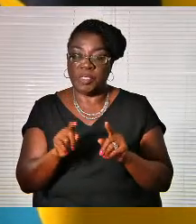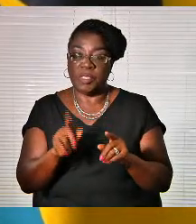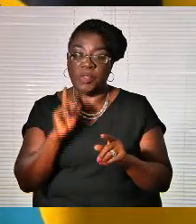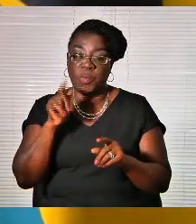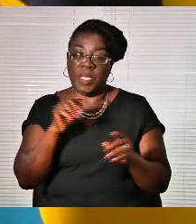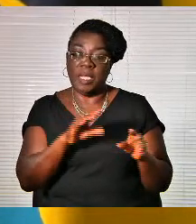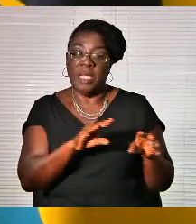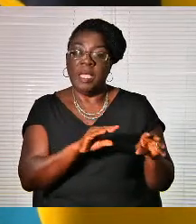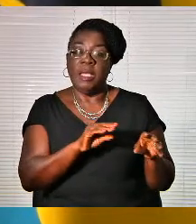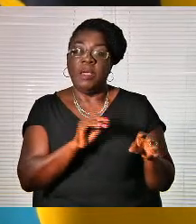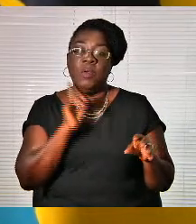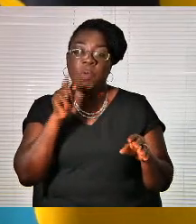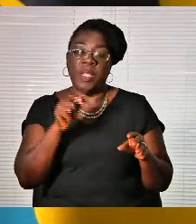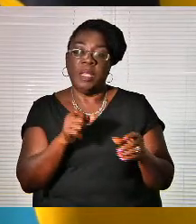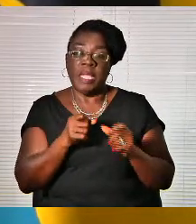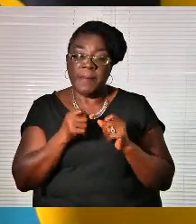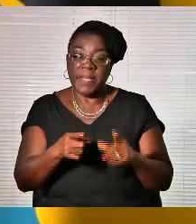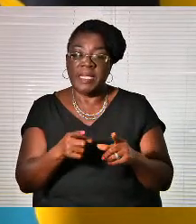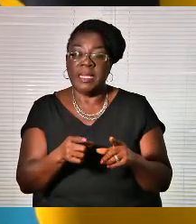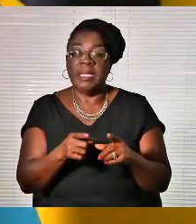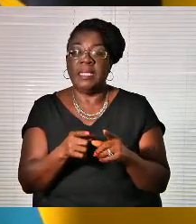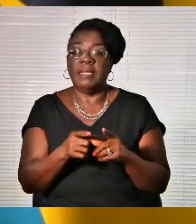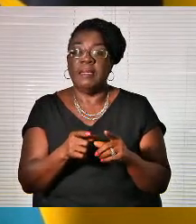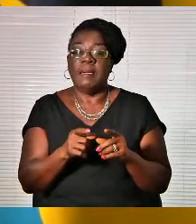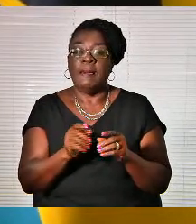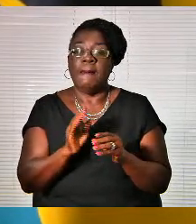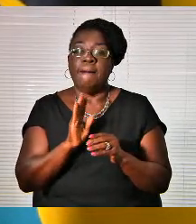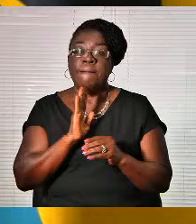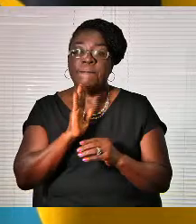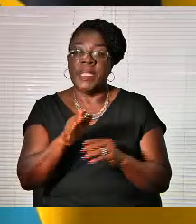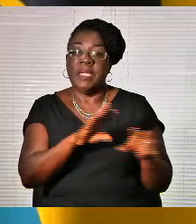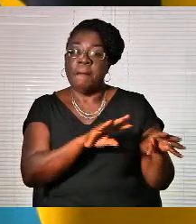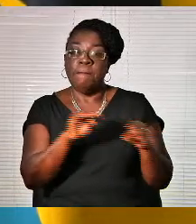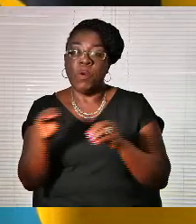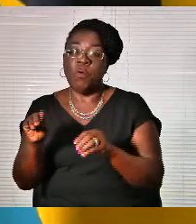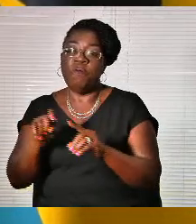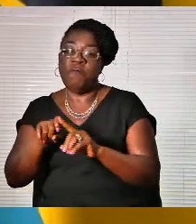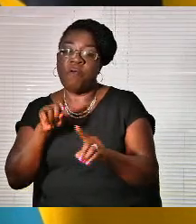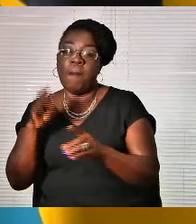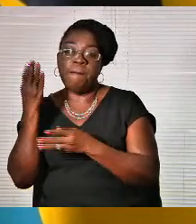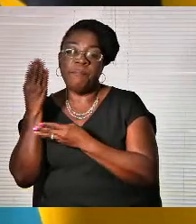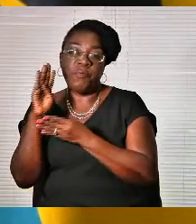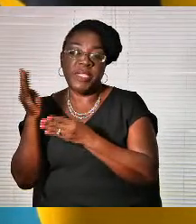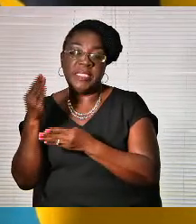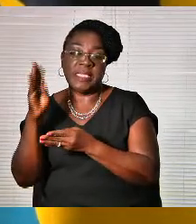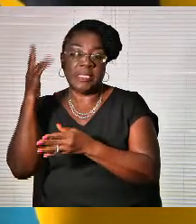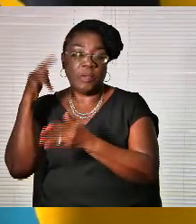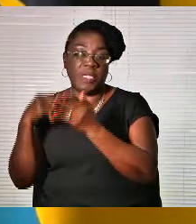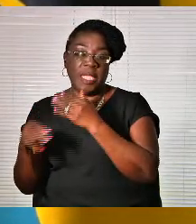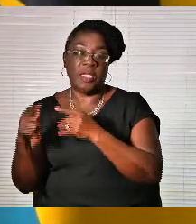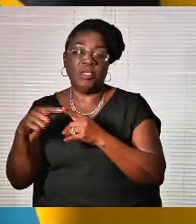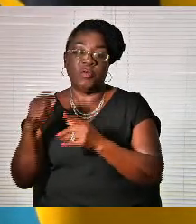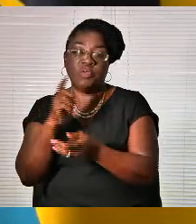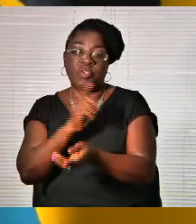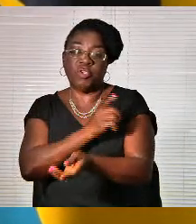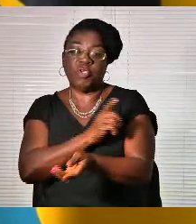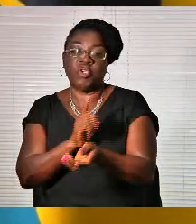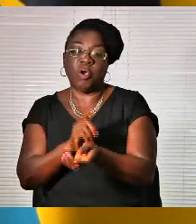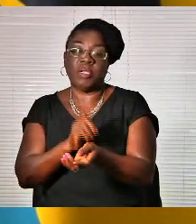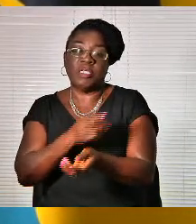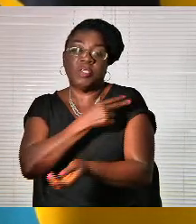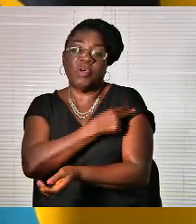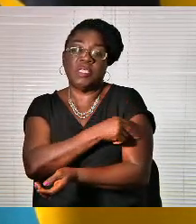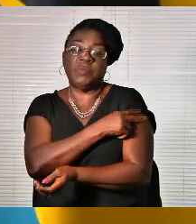immediately, or once the facility was available, be moved from Breezes, either to Doctors Hospital West, back to